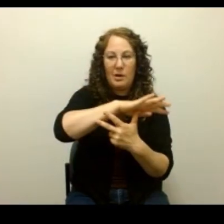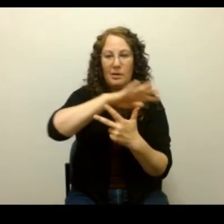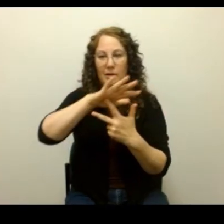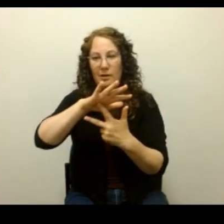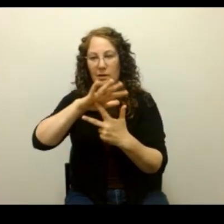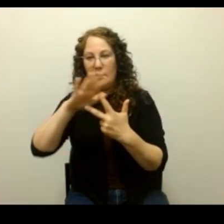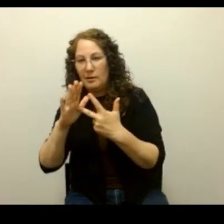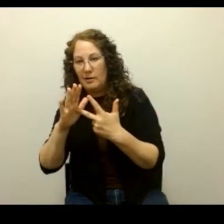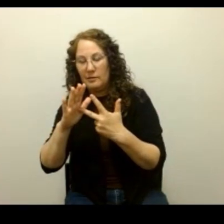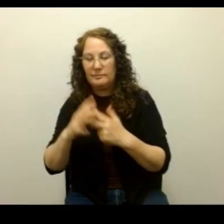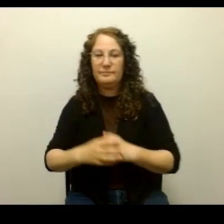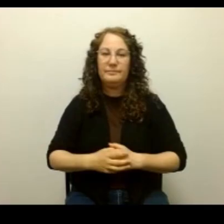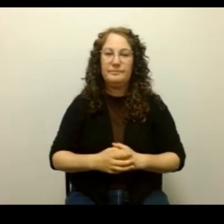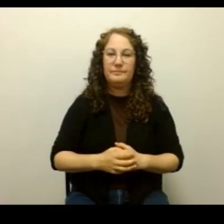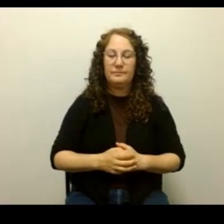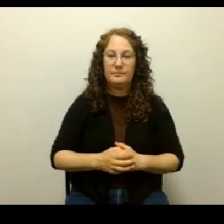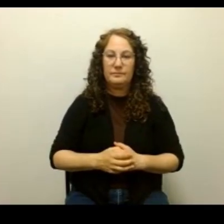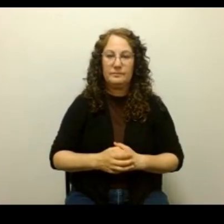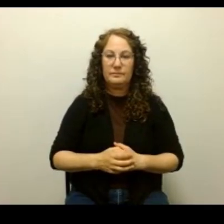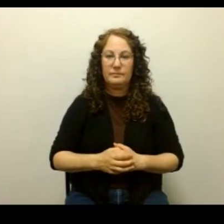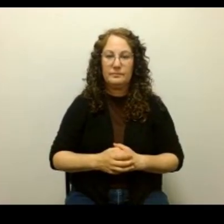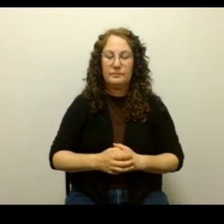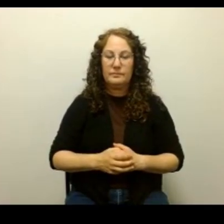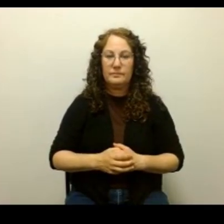am I taking?